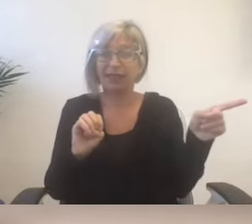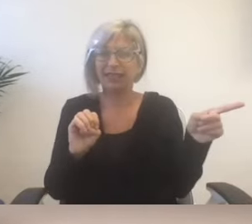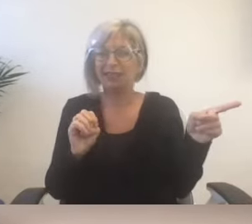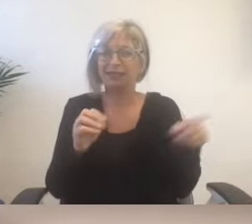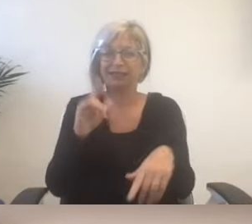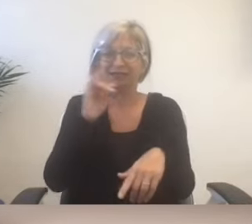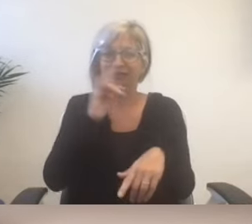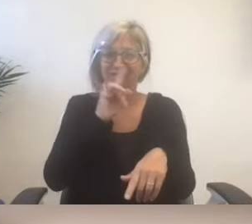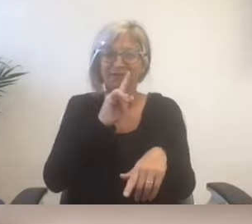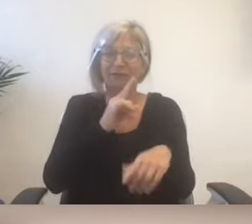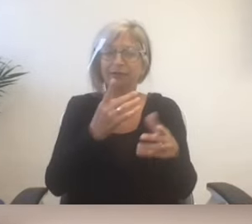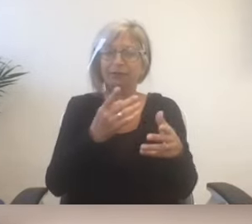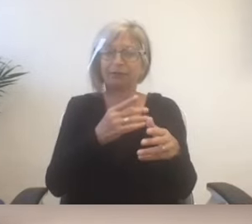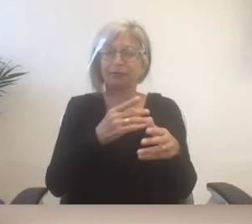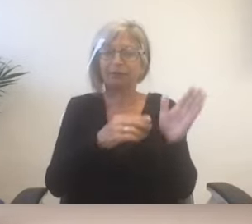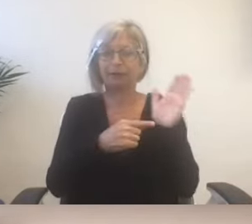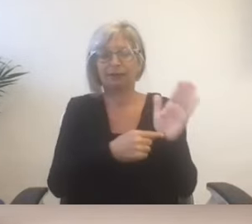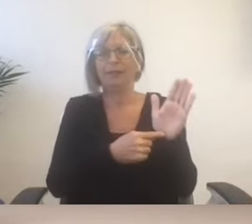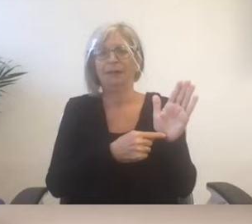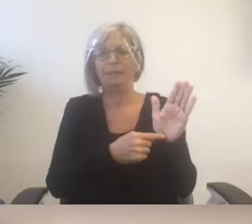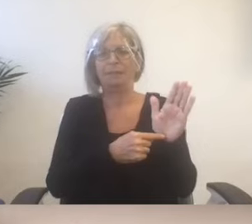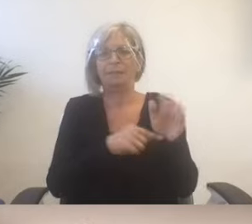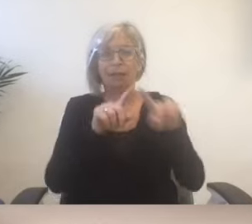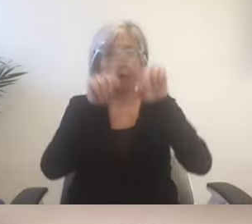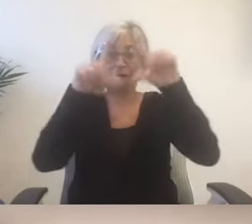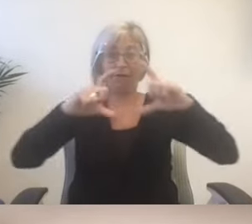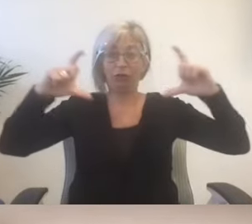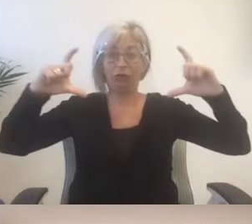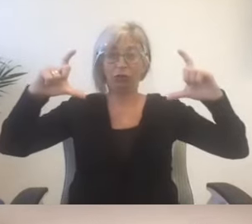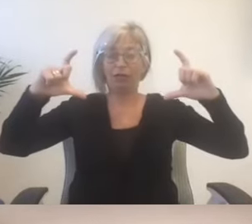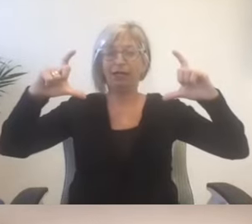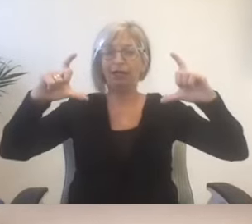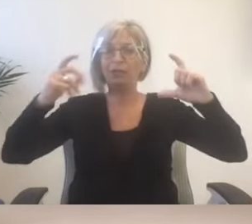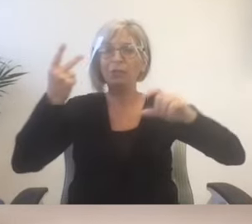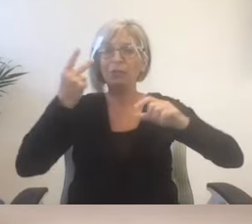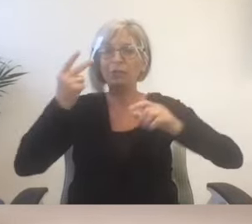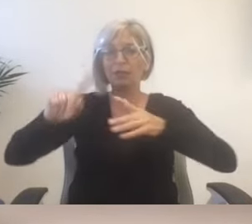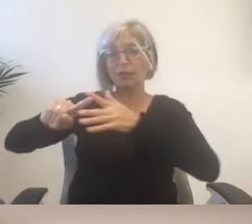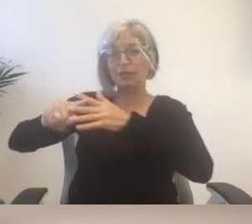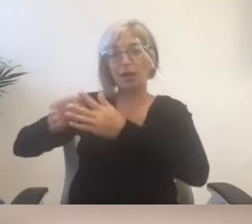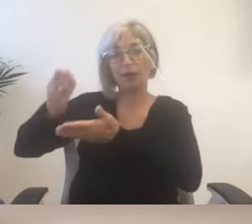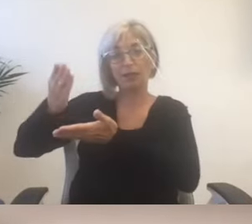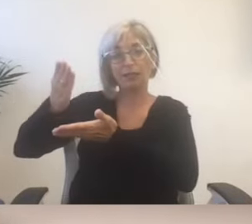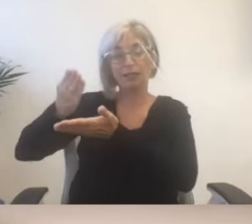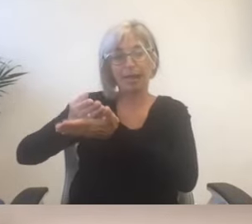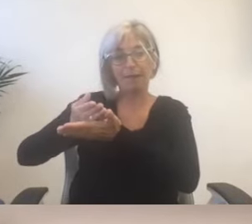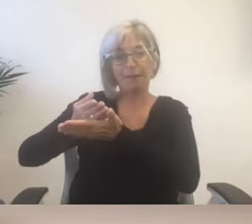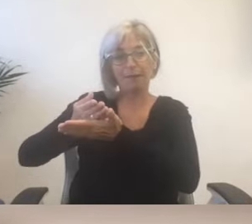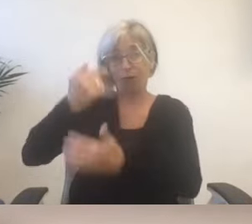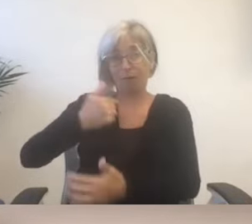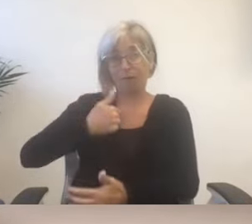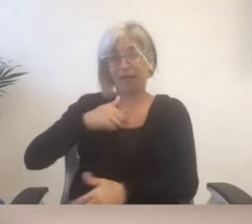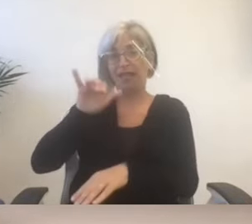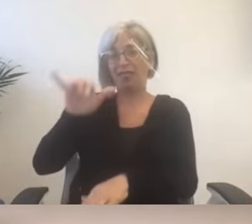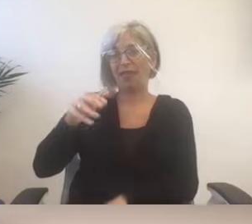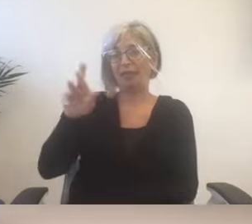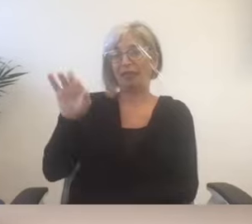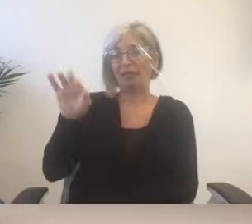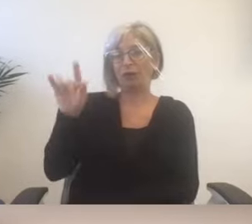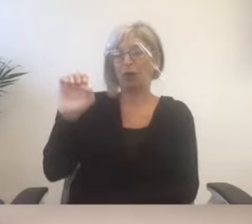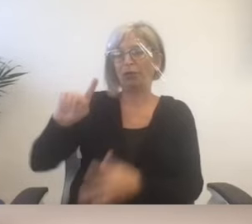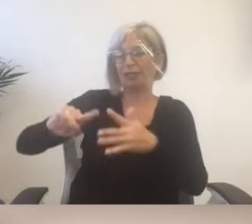early of the screen. What you see is a start and stop institutes, and that's really, for me, a route is really